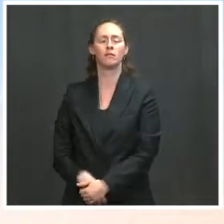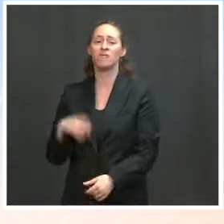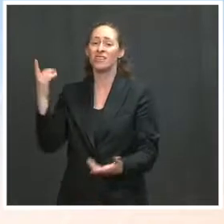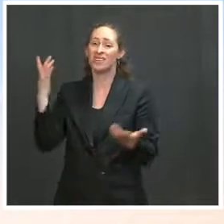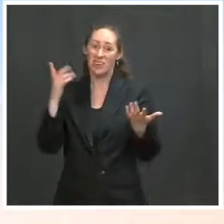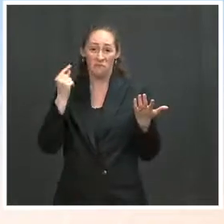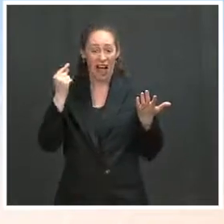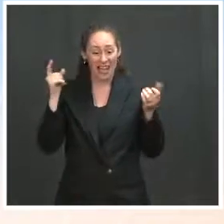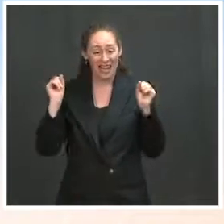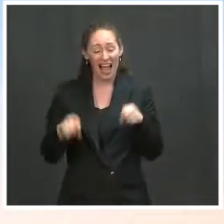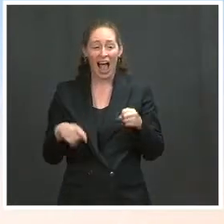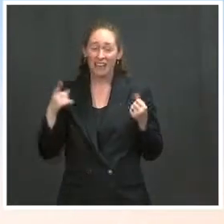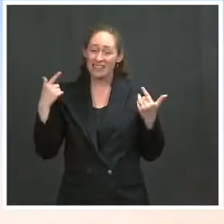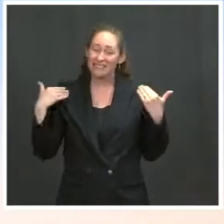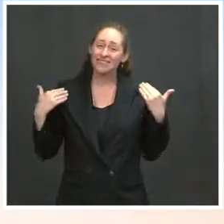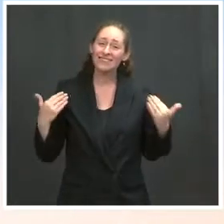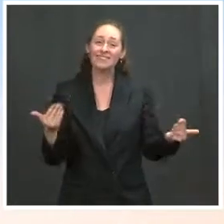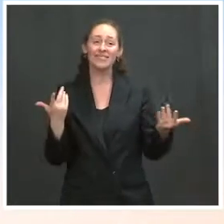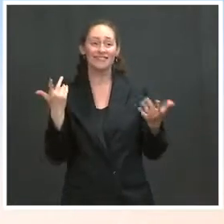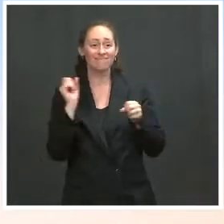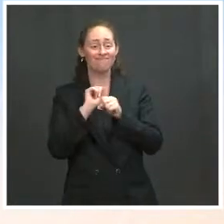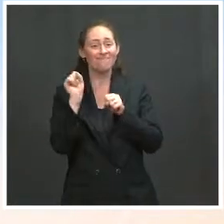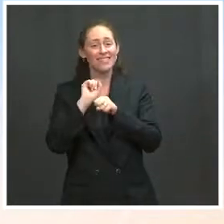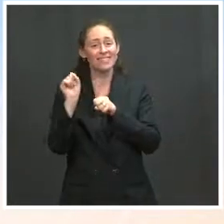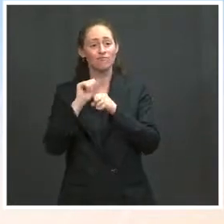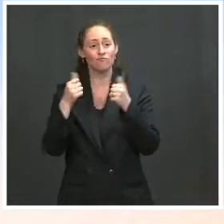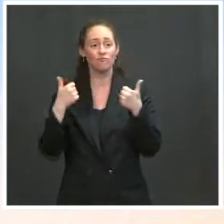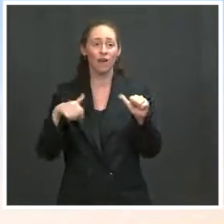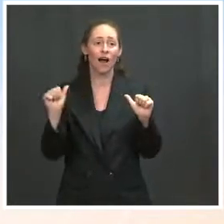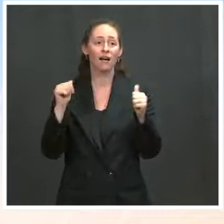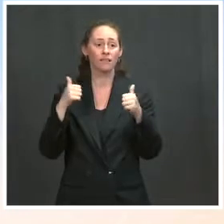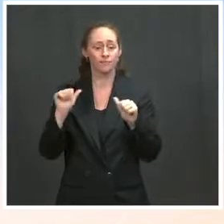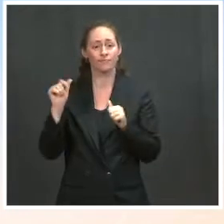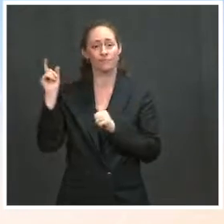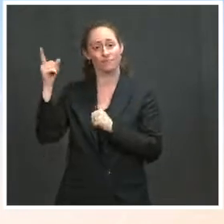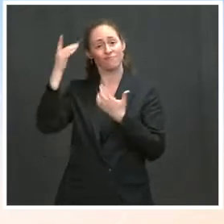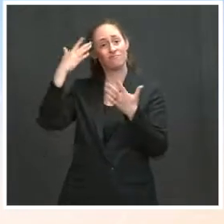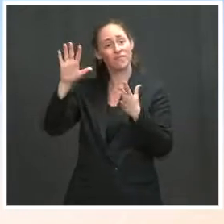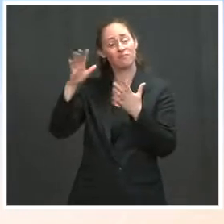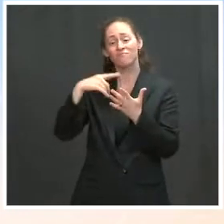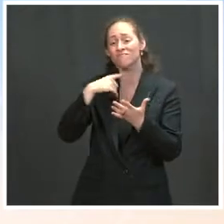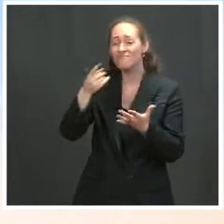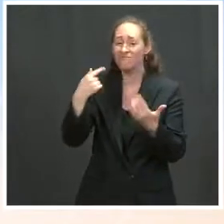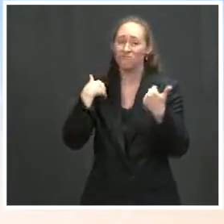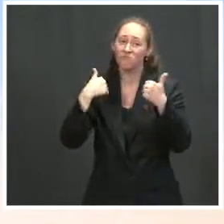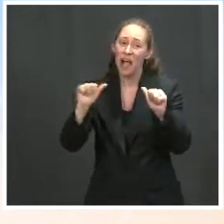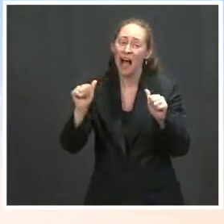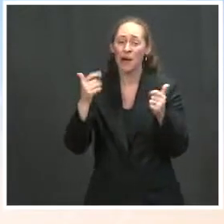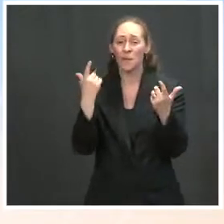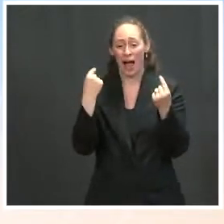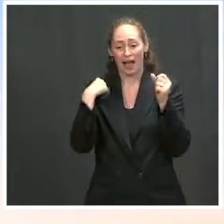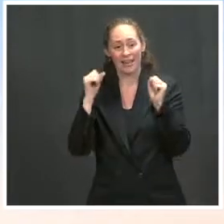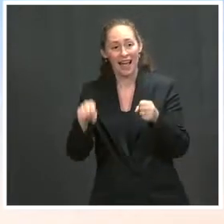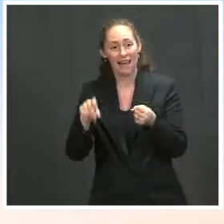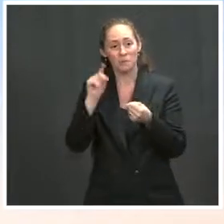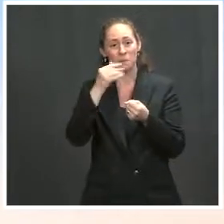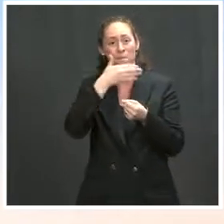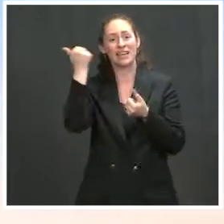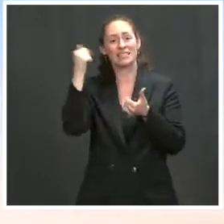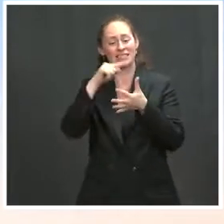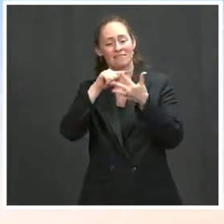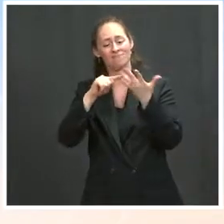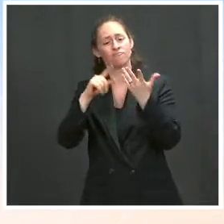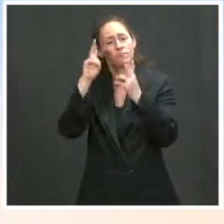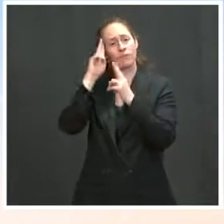funeral last year, and he reiterated his commitment to that after the verdict, and again yesterday when they met here